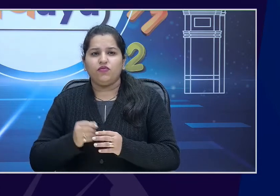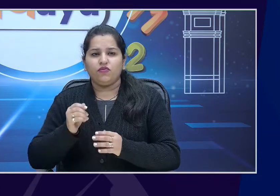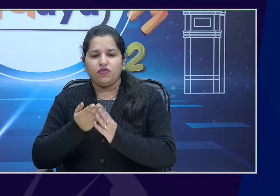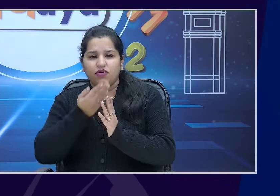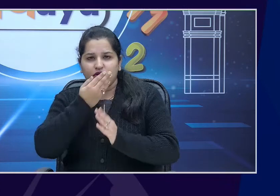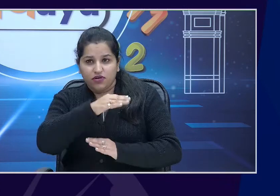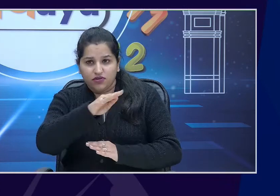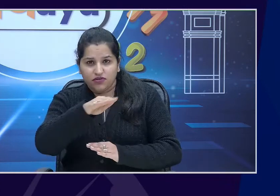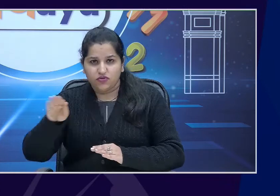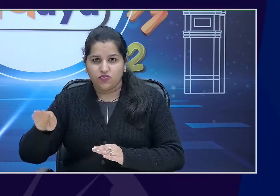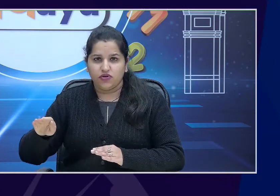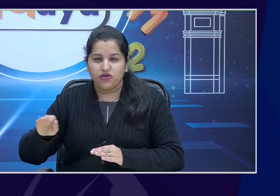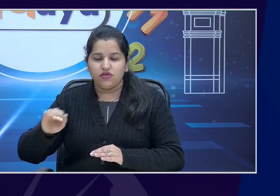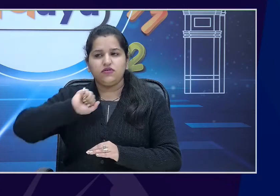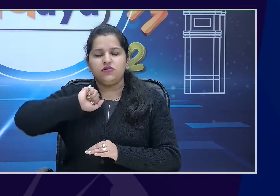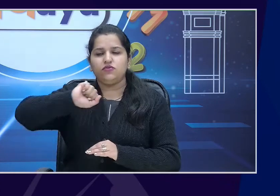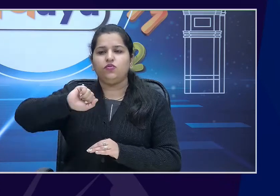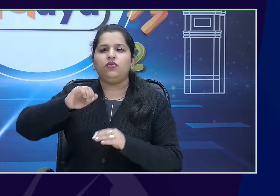children who have